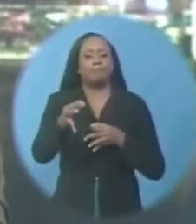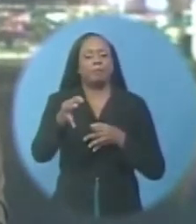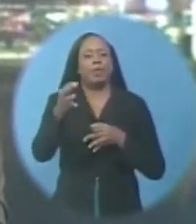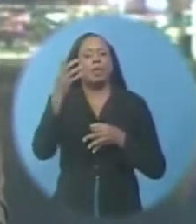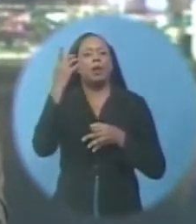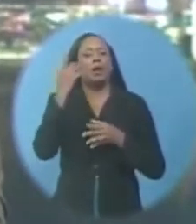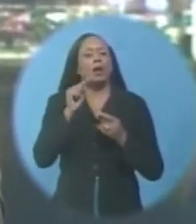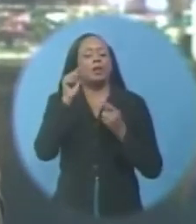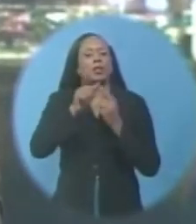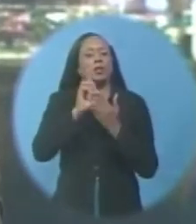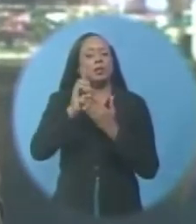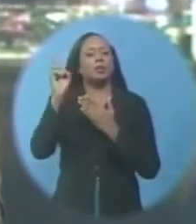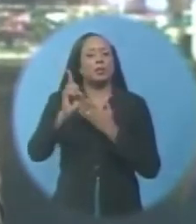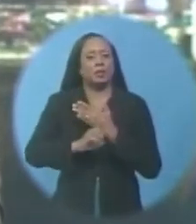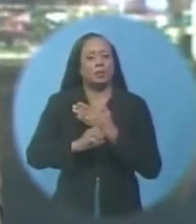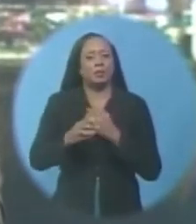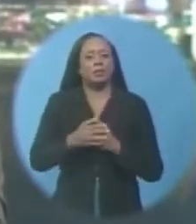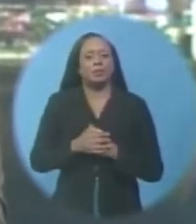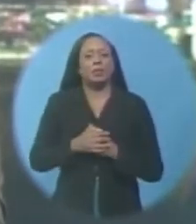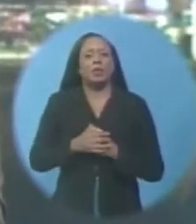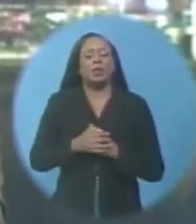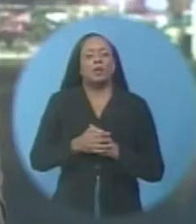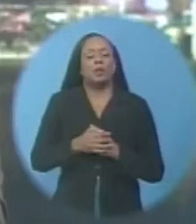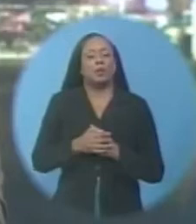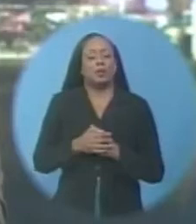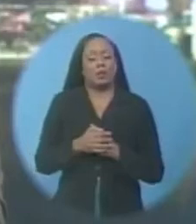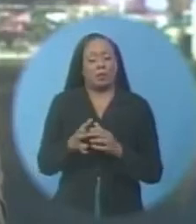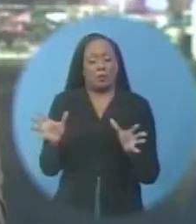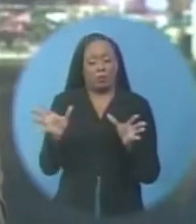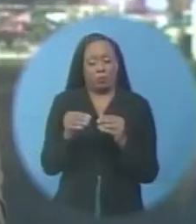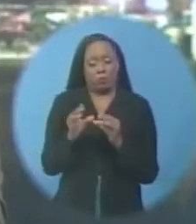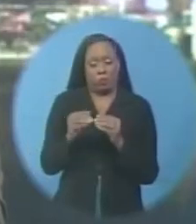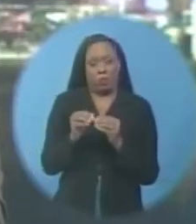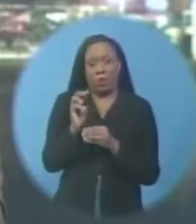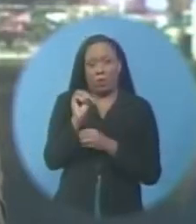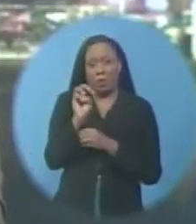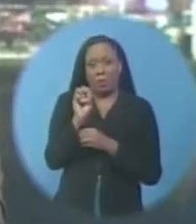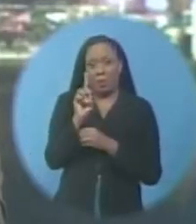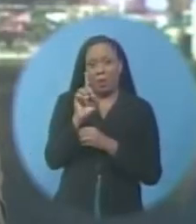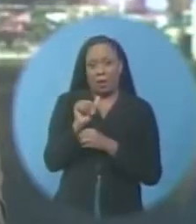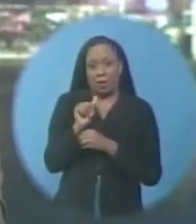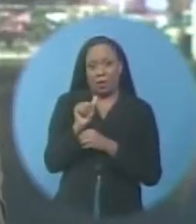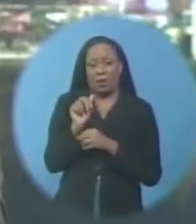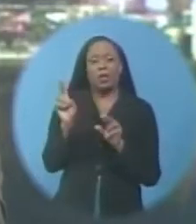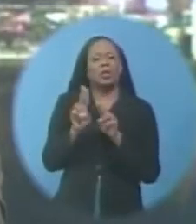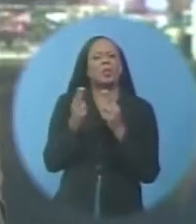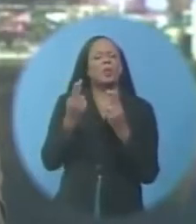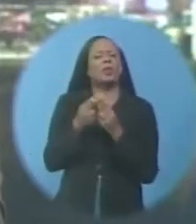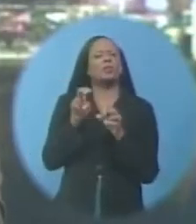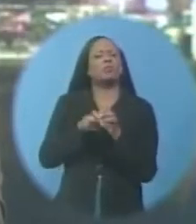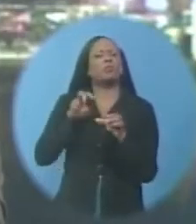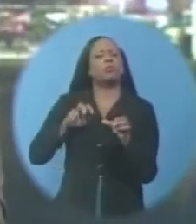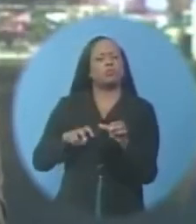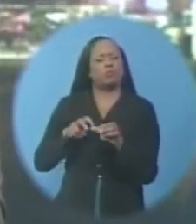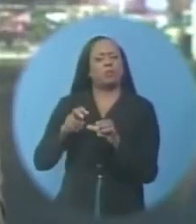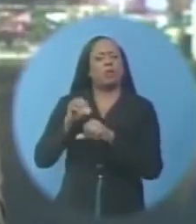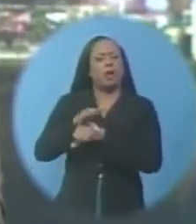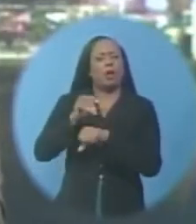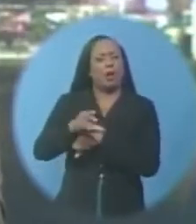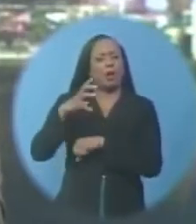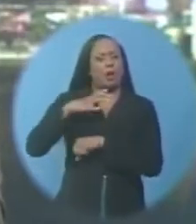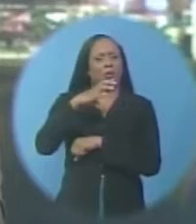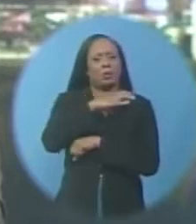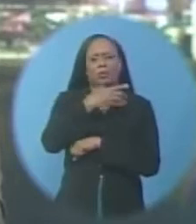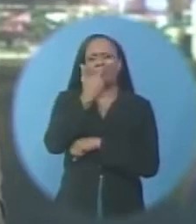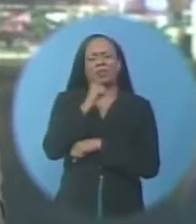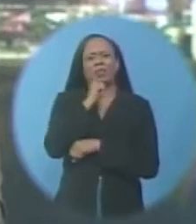media following the meeting, Ansel Roger said the unions had initially left the National Tripartite Advisory Council because they were